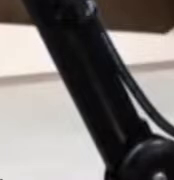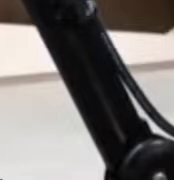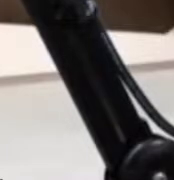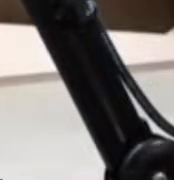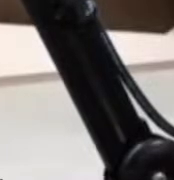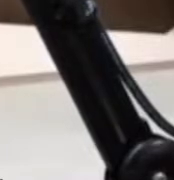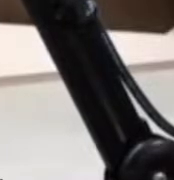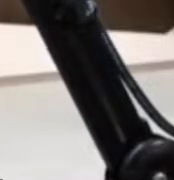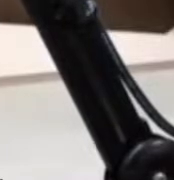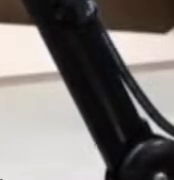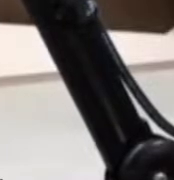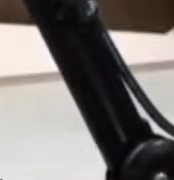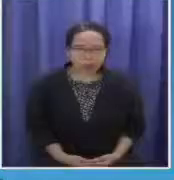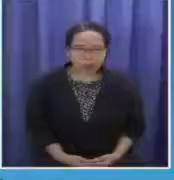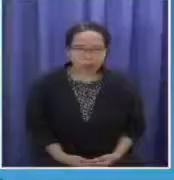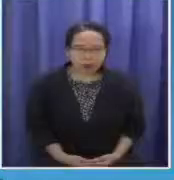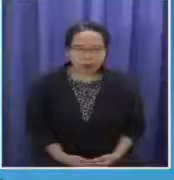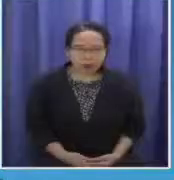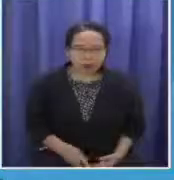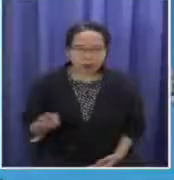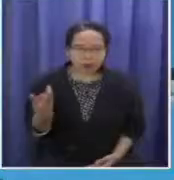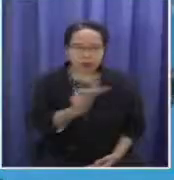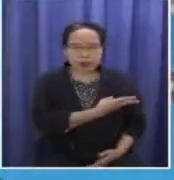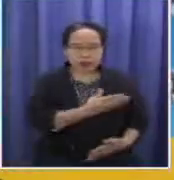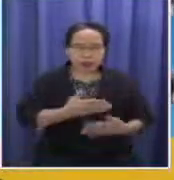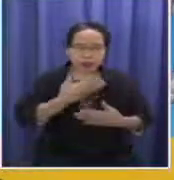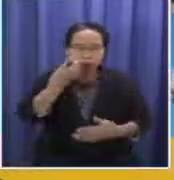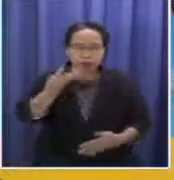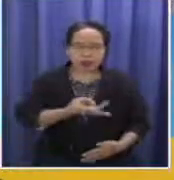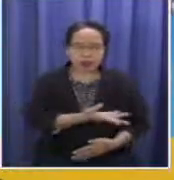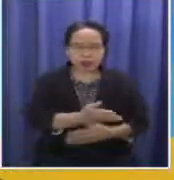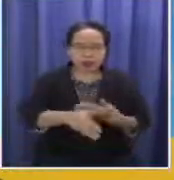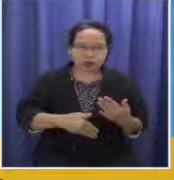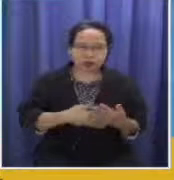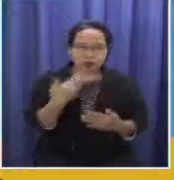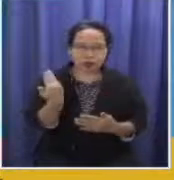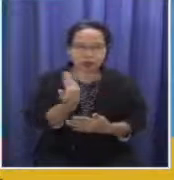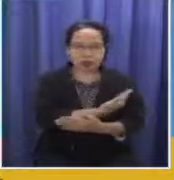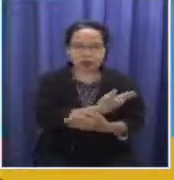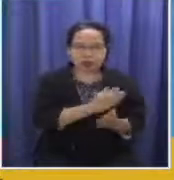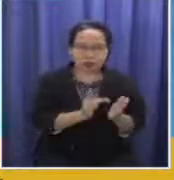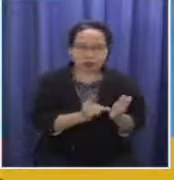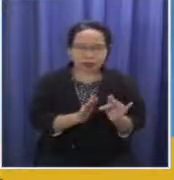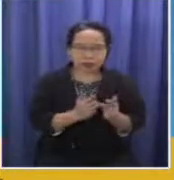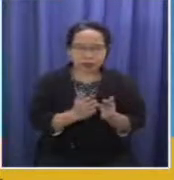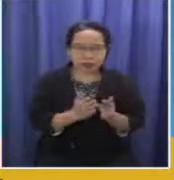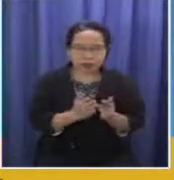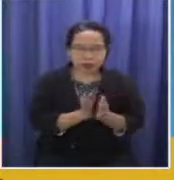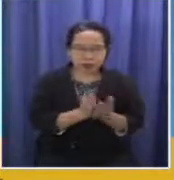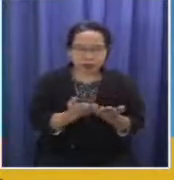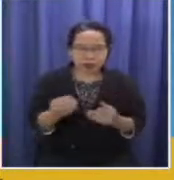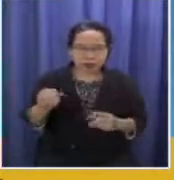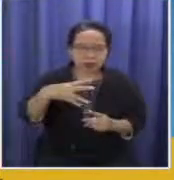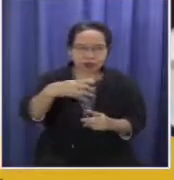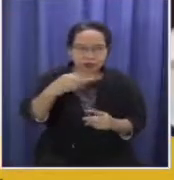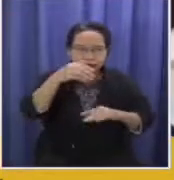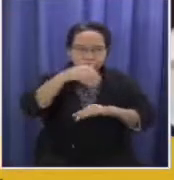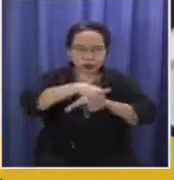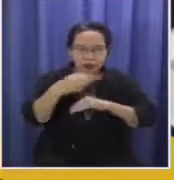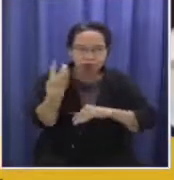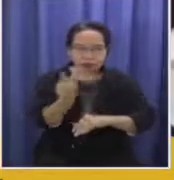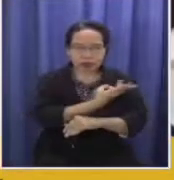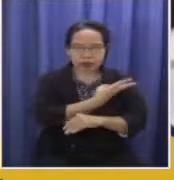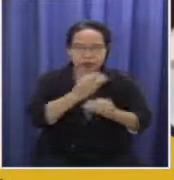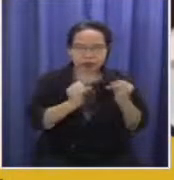members of the Church of God International. We are happy to welcome you all to our Bible exposition. And tonight we will